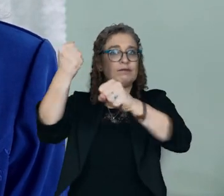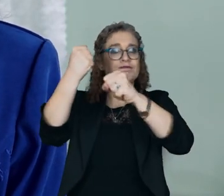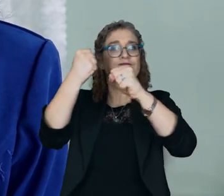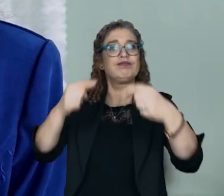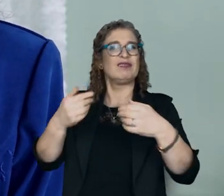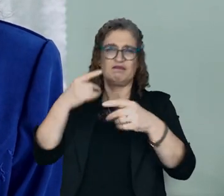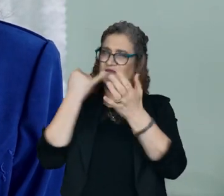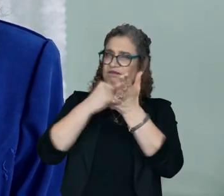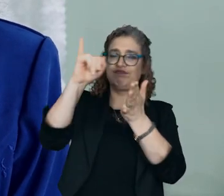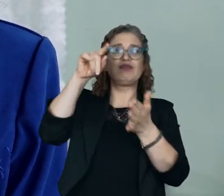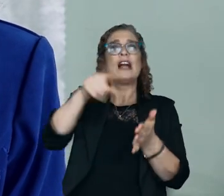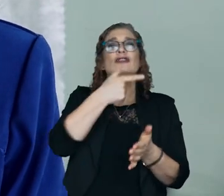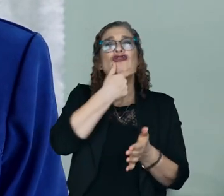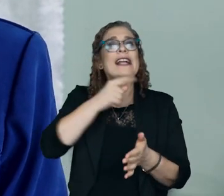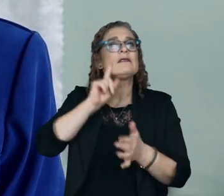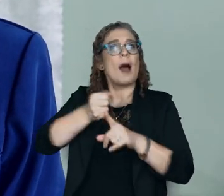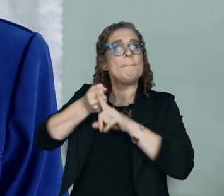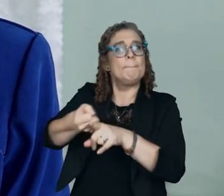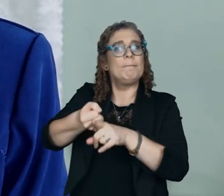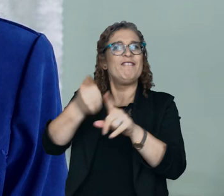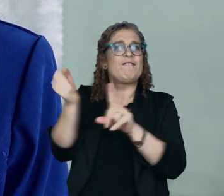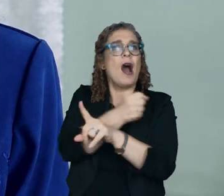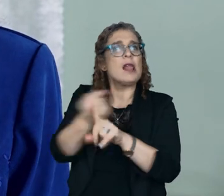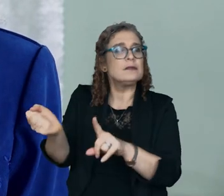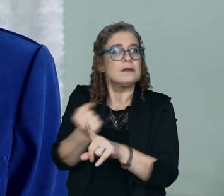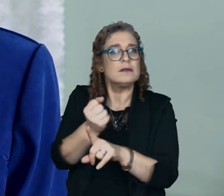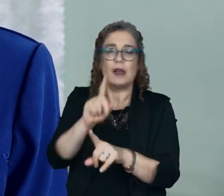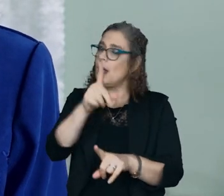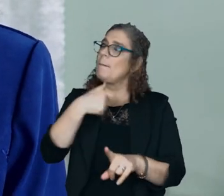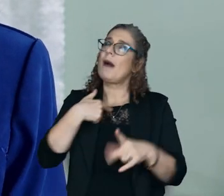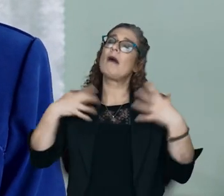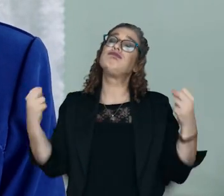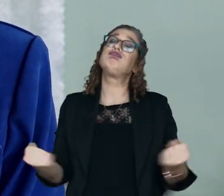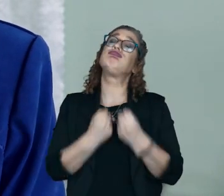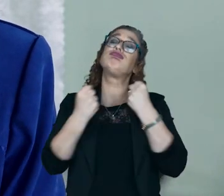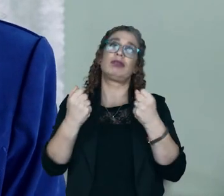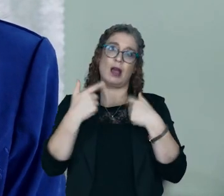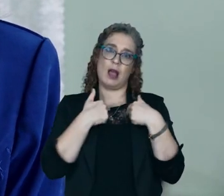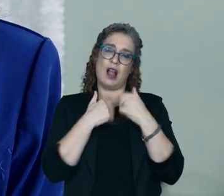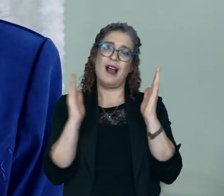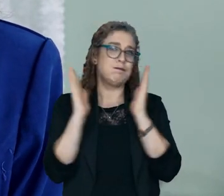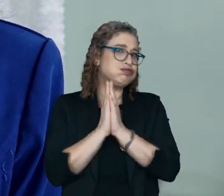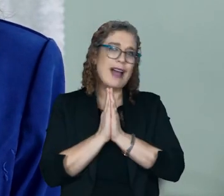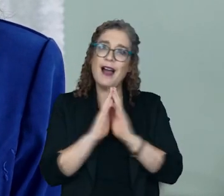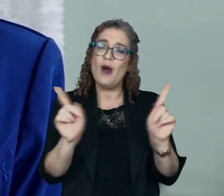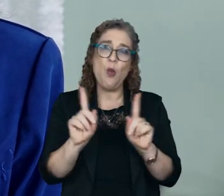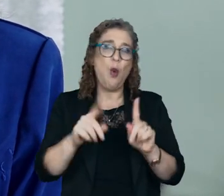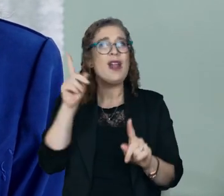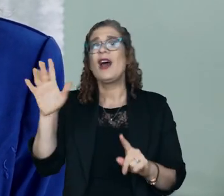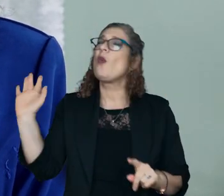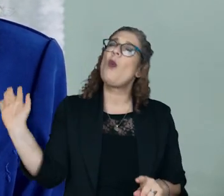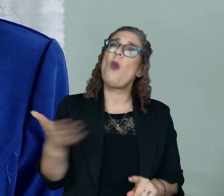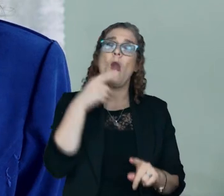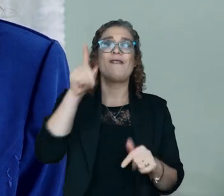gender-based violence, it is my fervent prayer that the entire Anglican